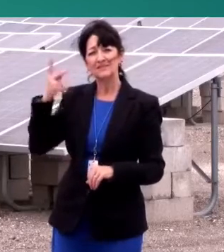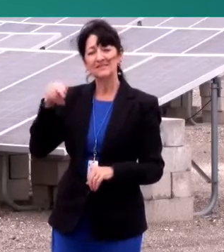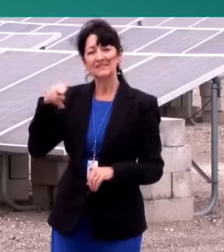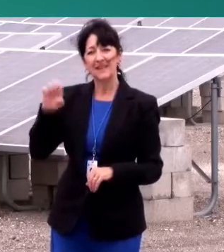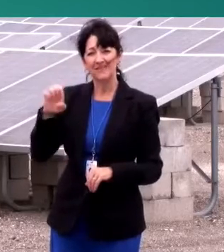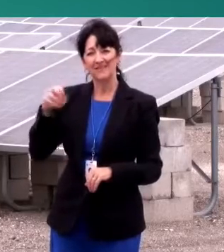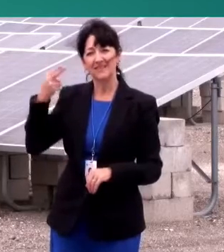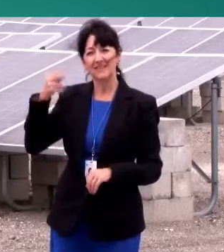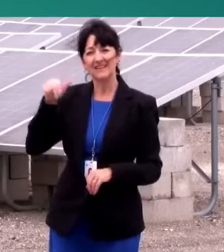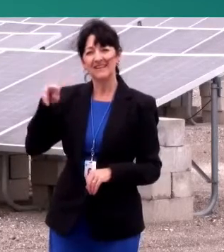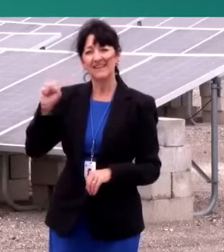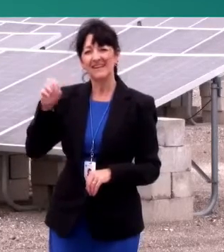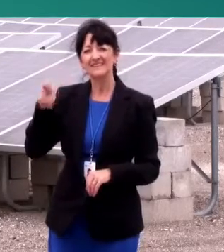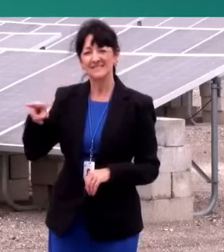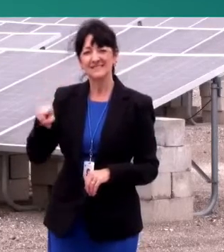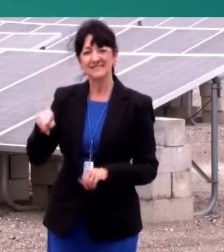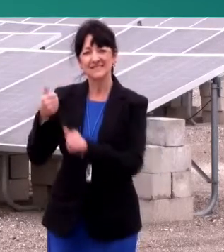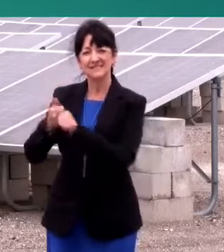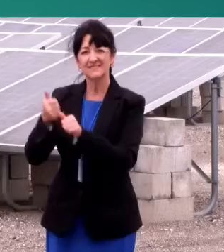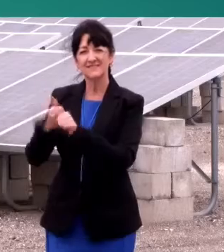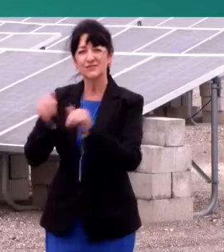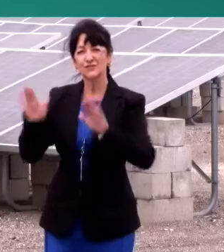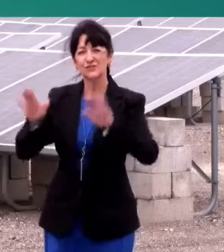an incredible leader.